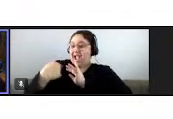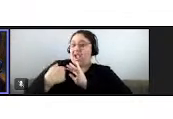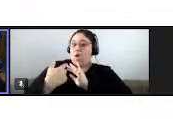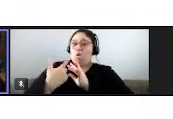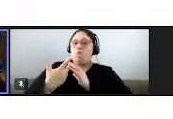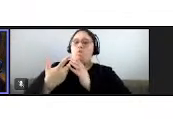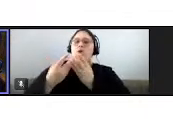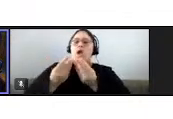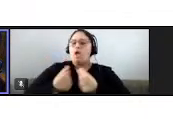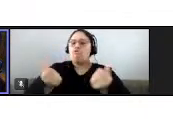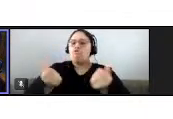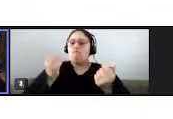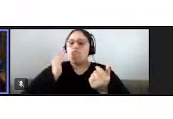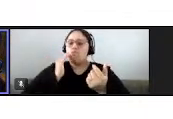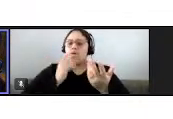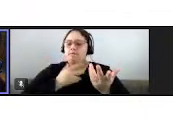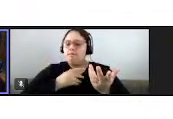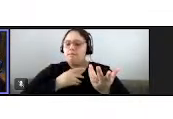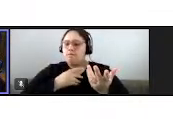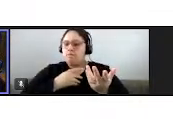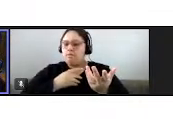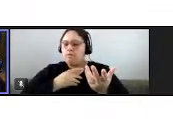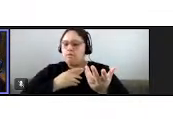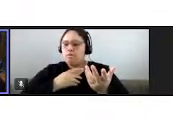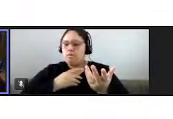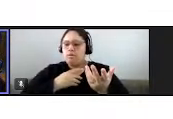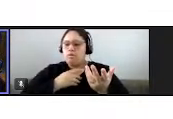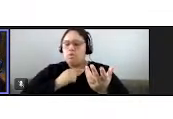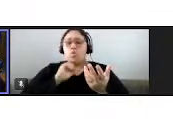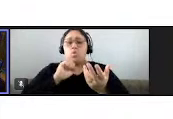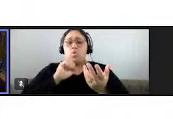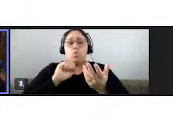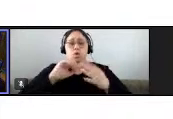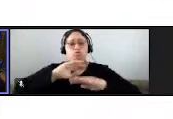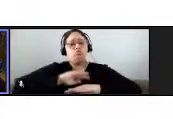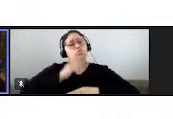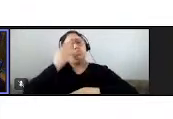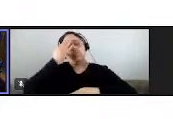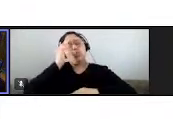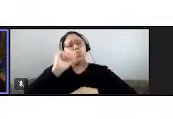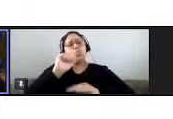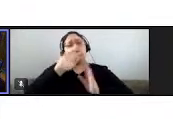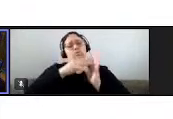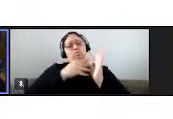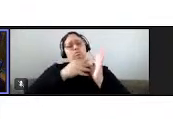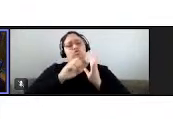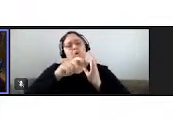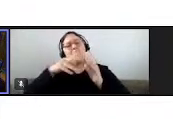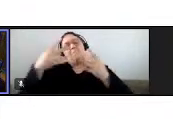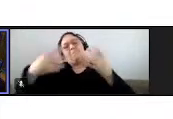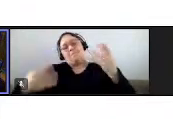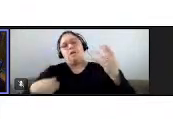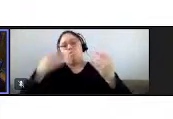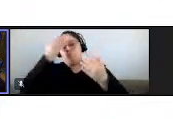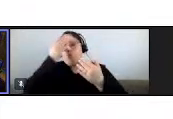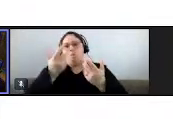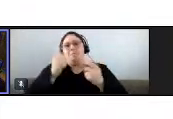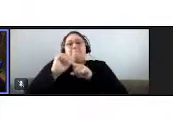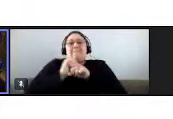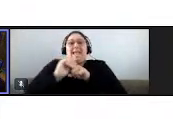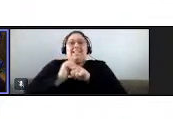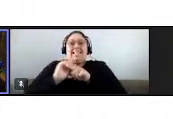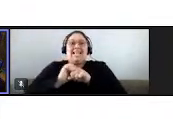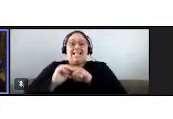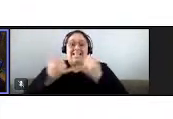be dealt with for us to have the assurance? Understand the scope of what does it entail and blah, blah, blah, blah. Practicality of